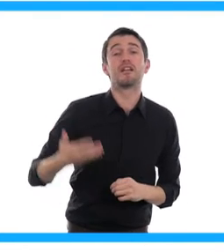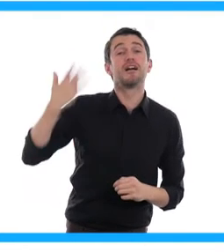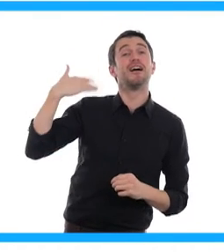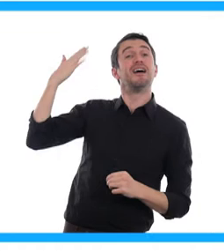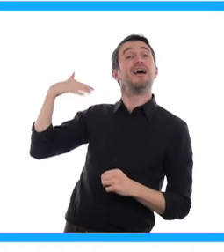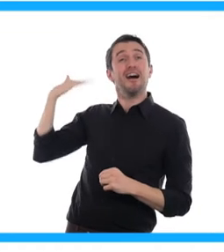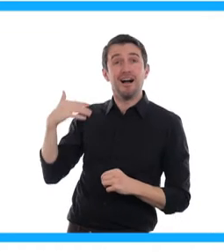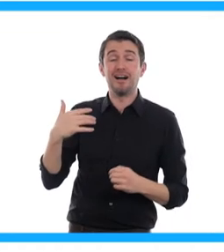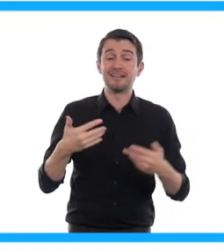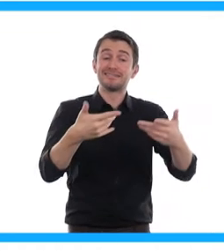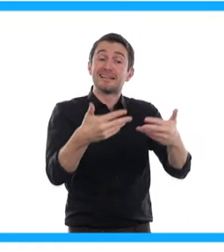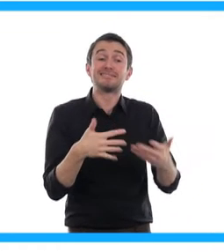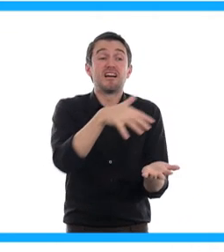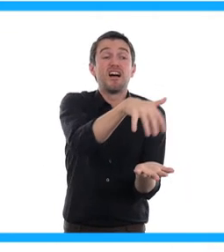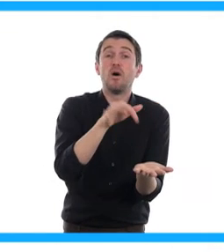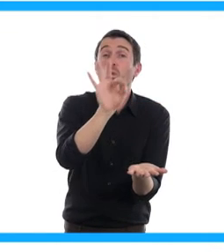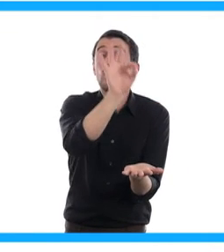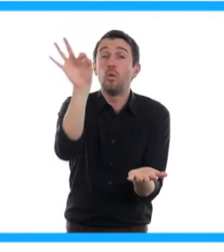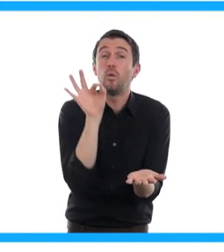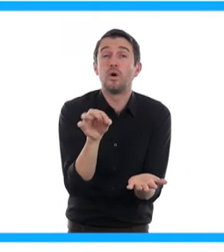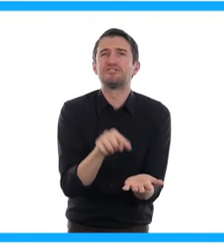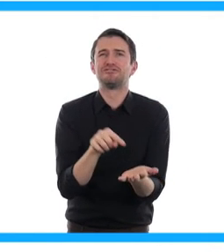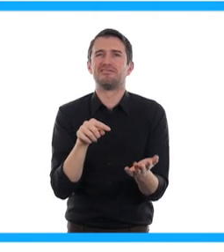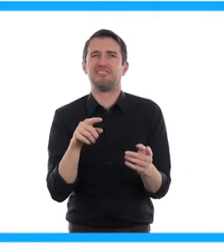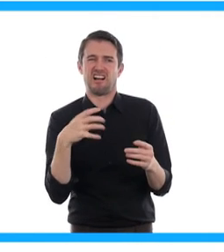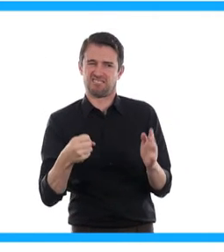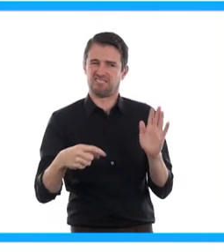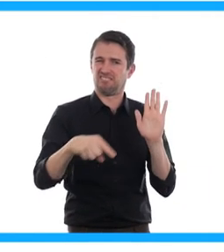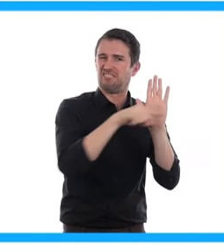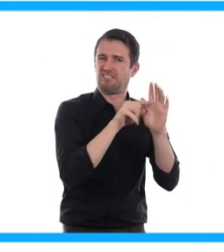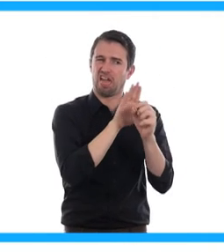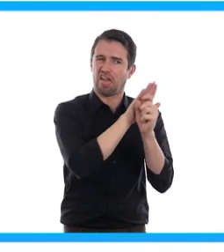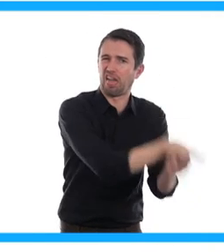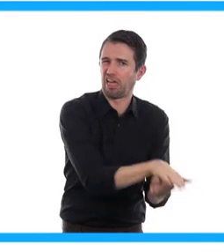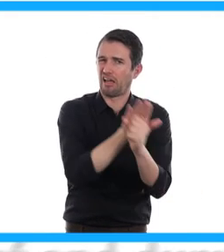on stigmatizing labels and diagnoses.